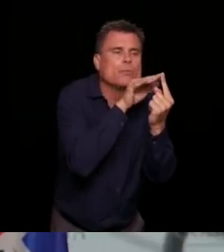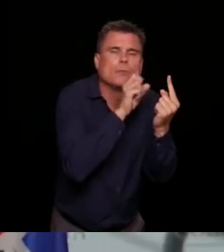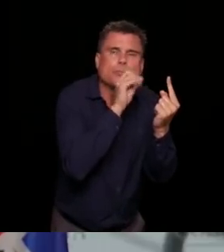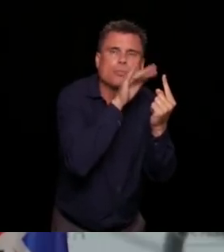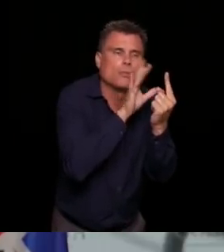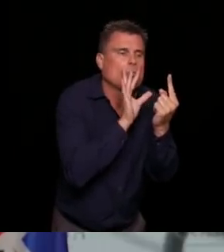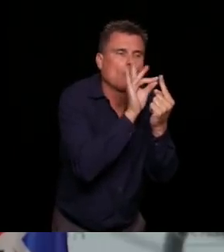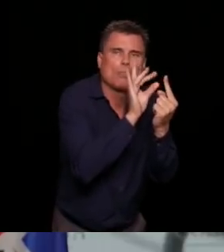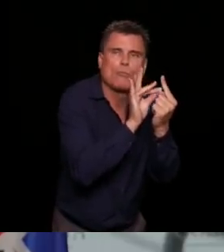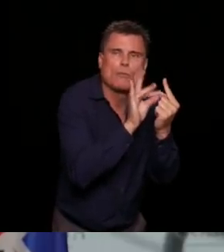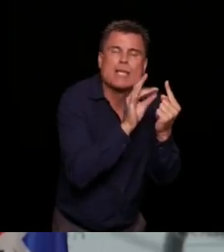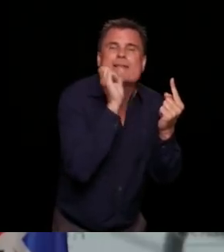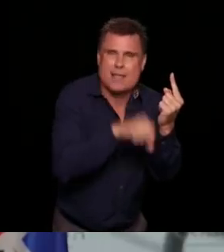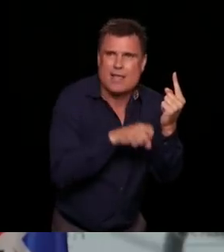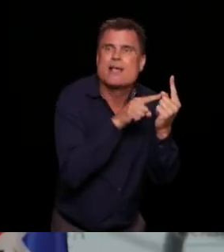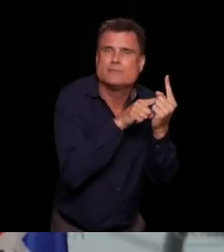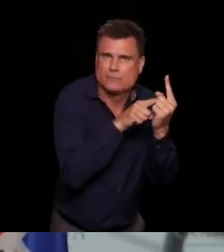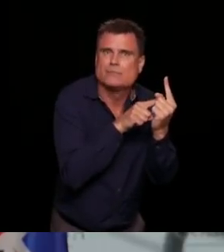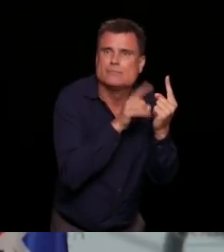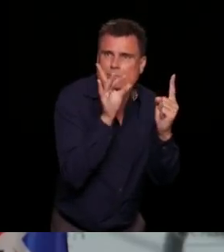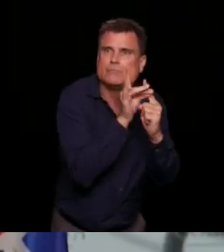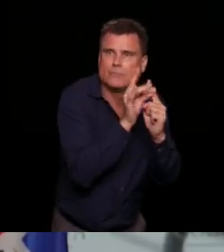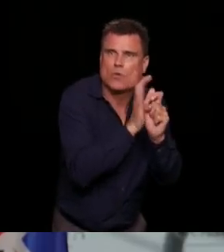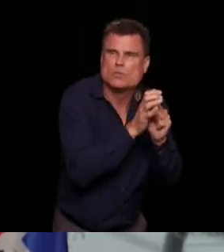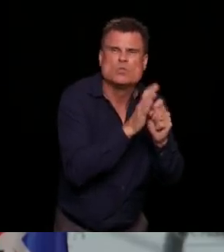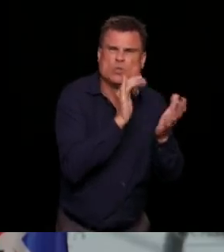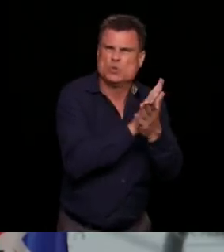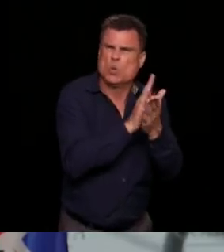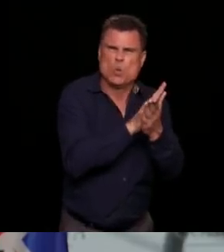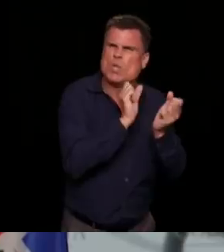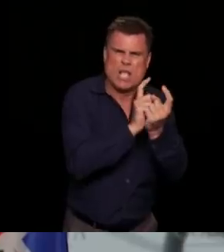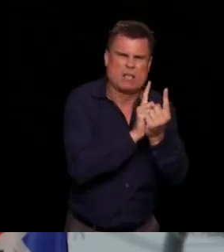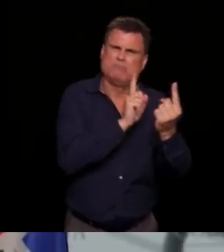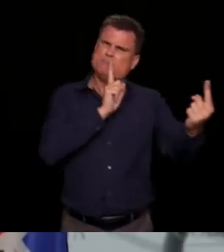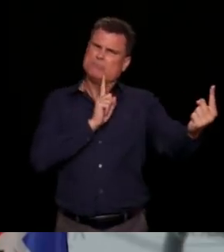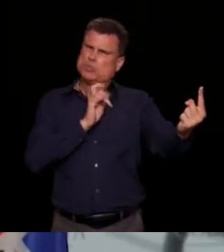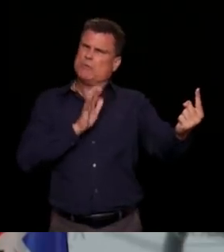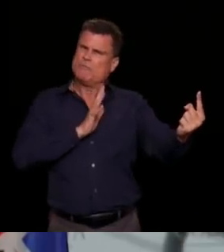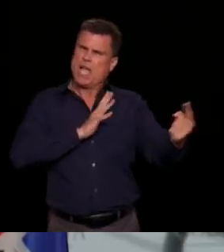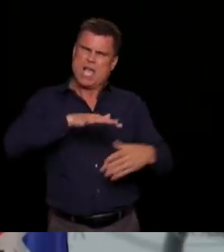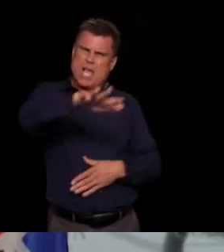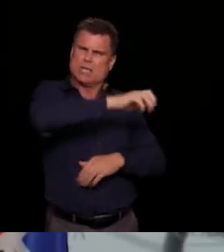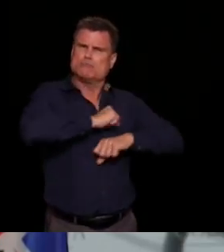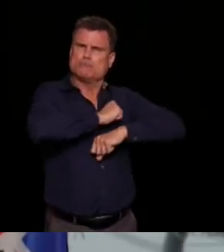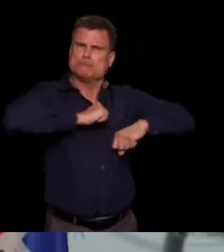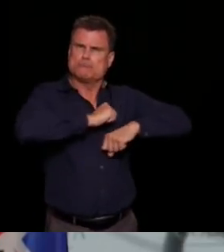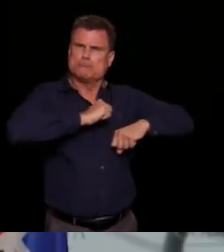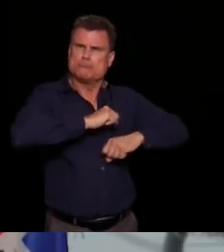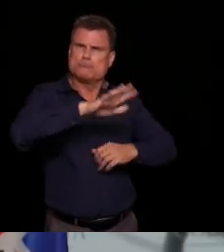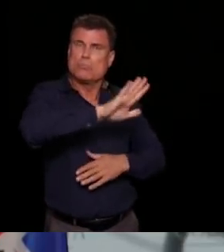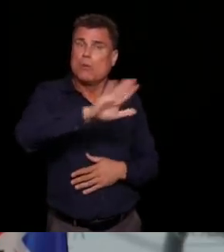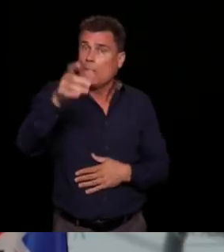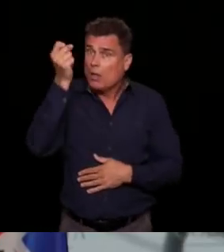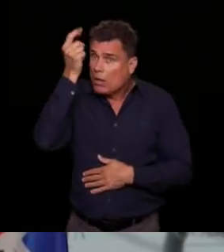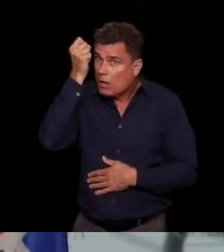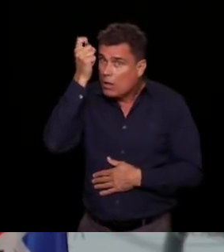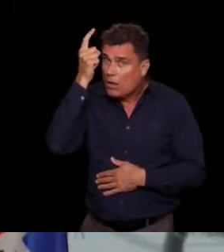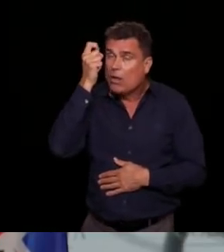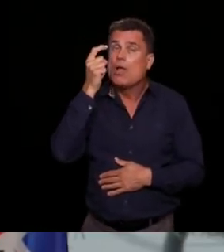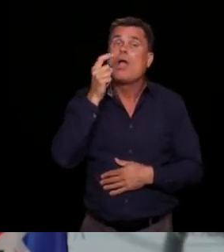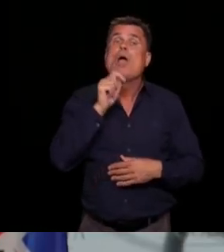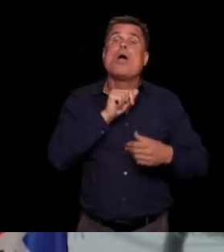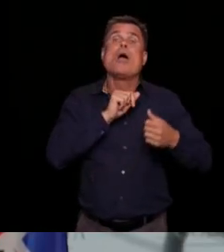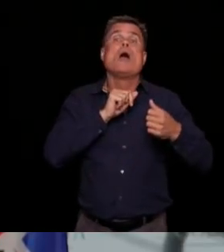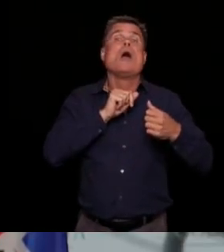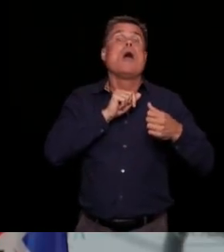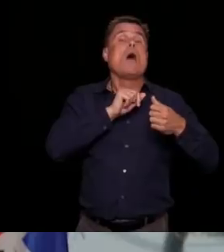infected. So actually, physical distancing is possible in the school setting. The strategies are going to be different than what